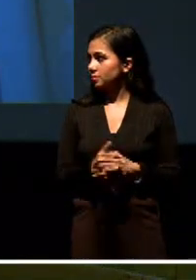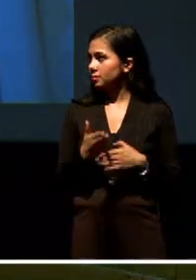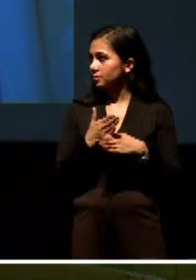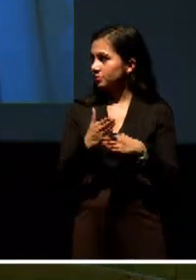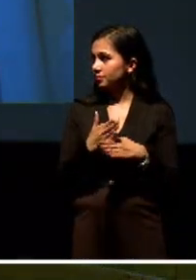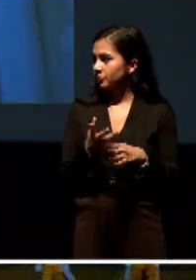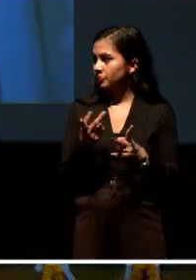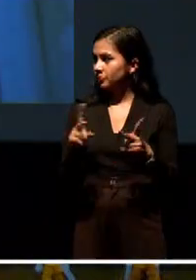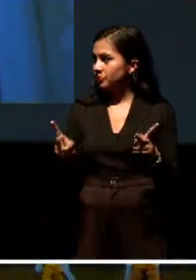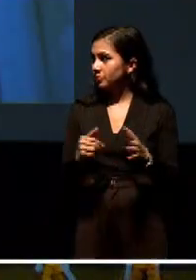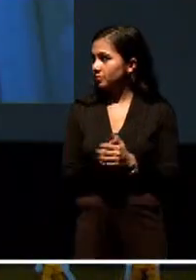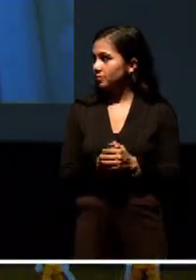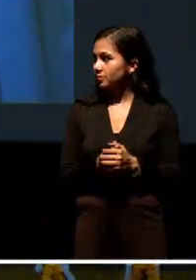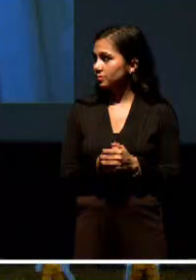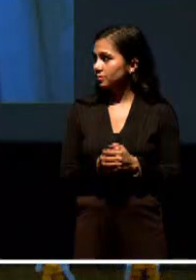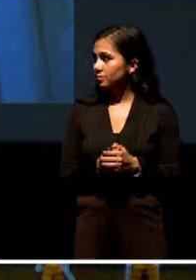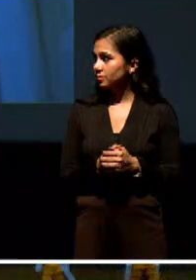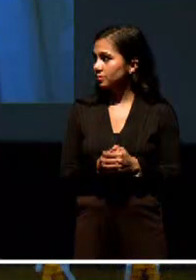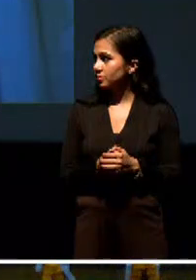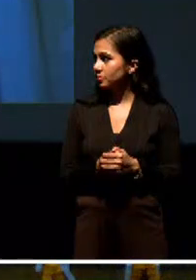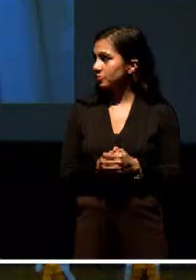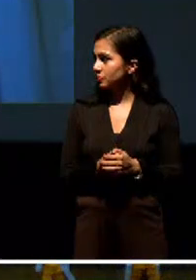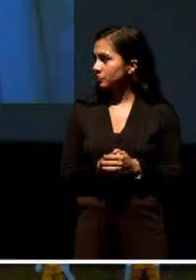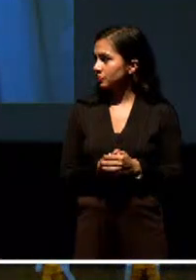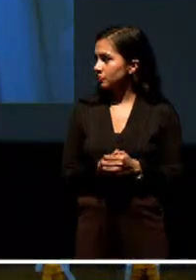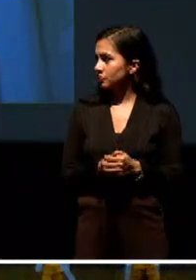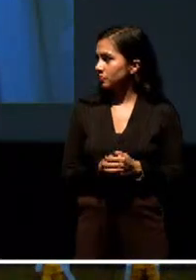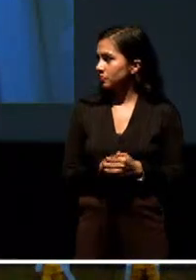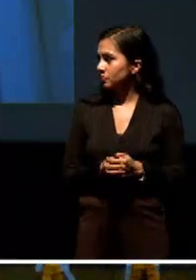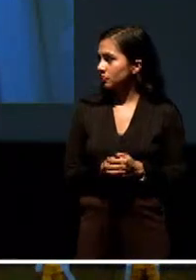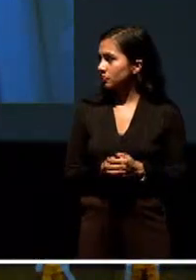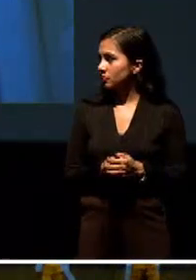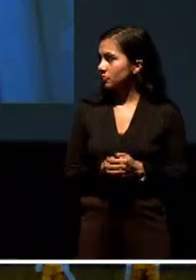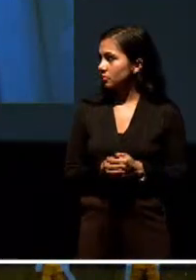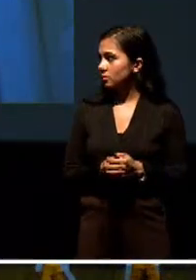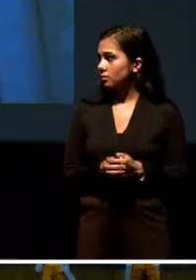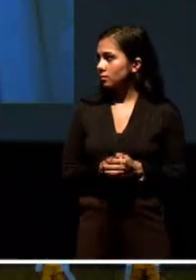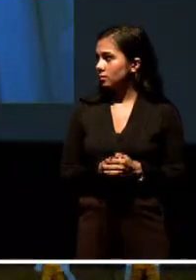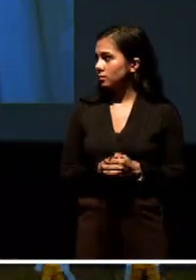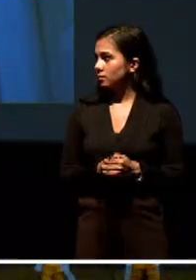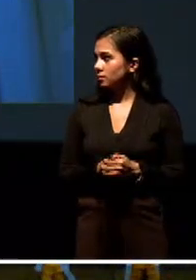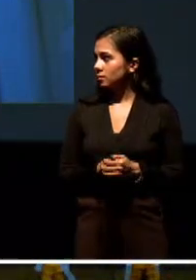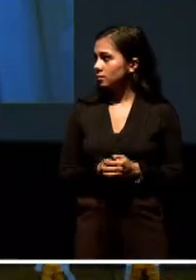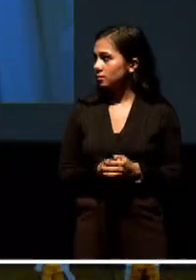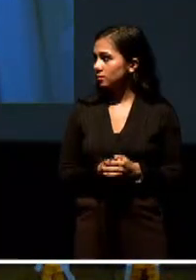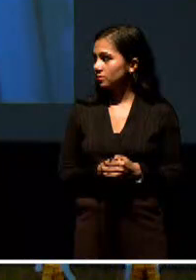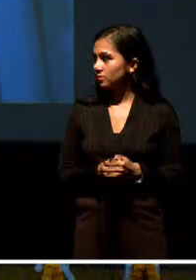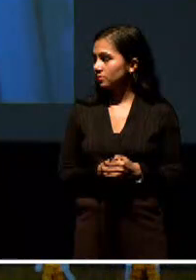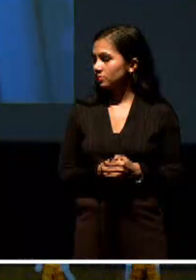dissatisfaction with that as well. We all share that. So anyone in the panel would like to respond to that? Yeah, I